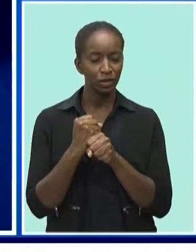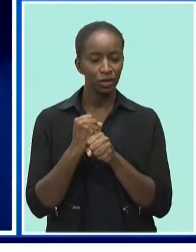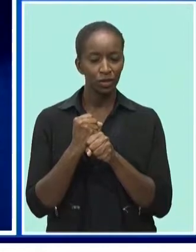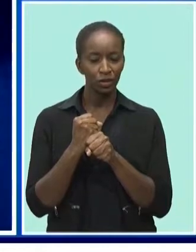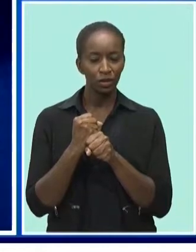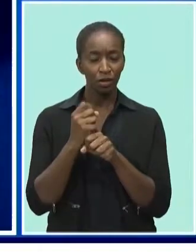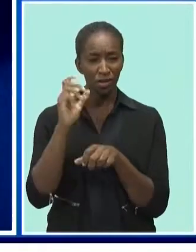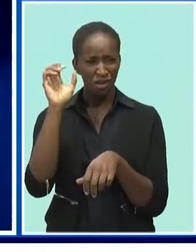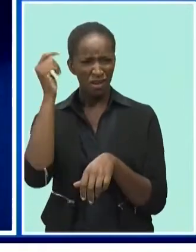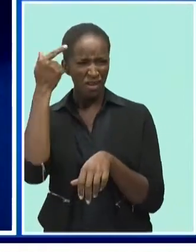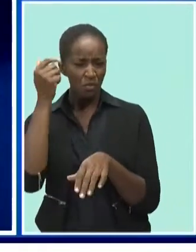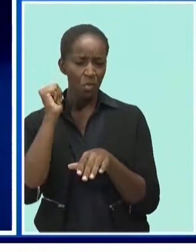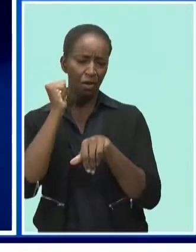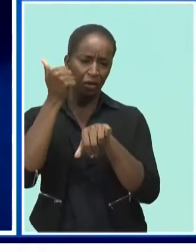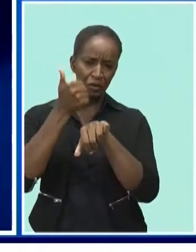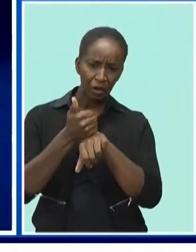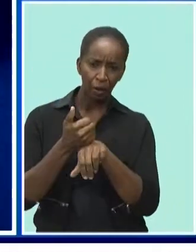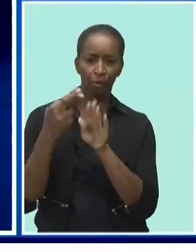of years of rules